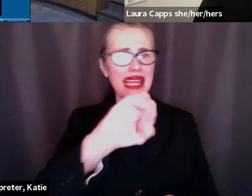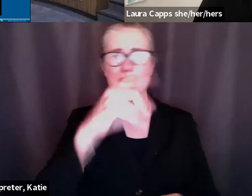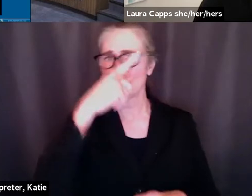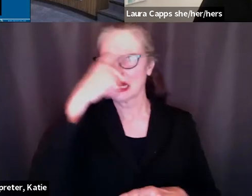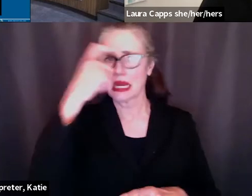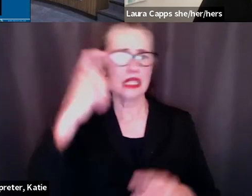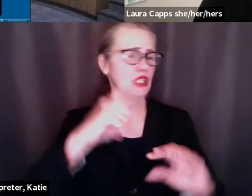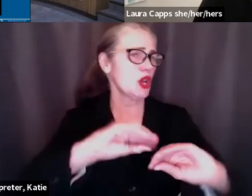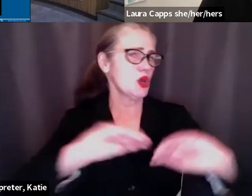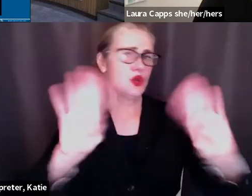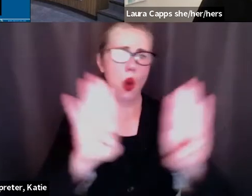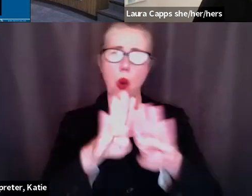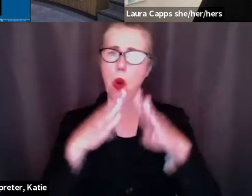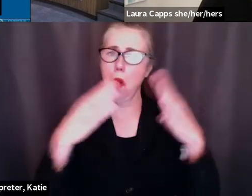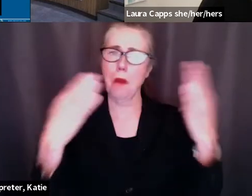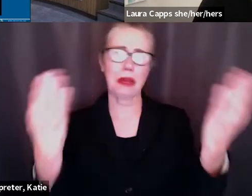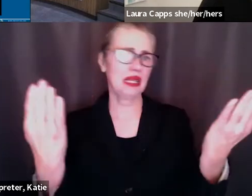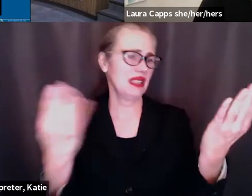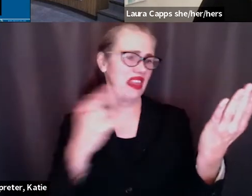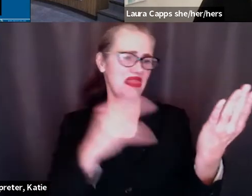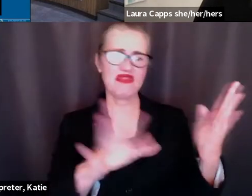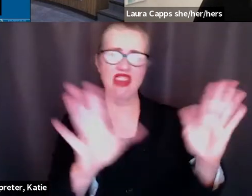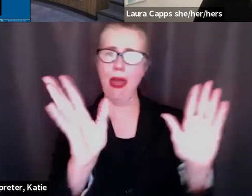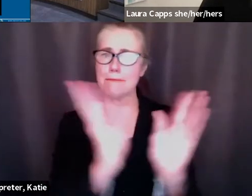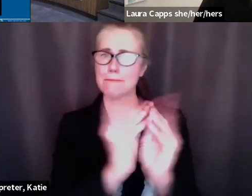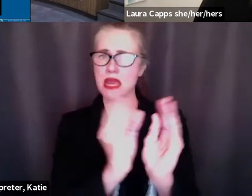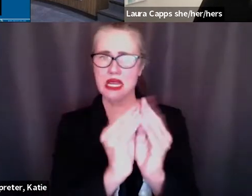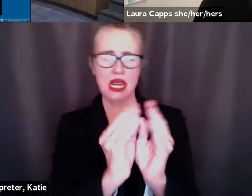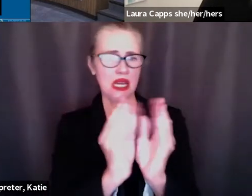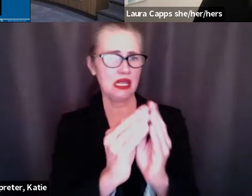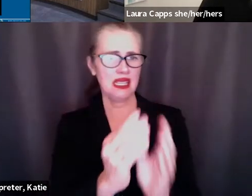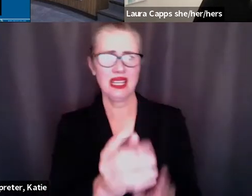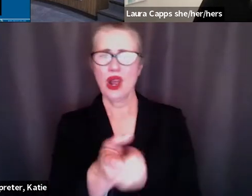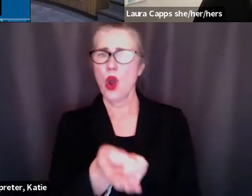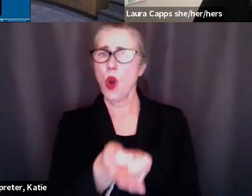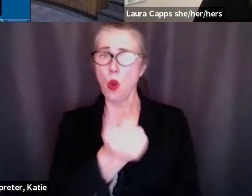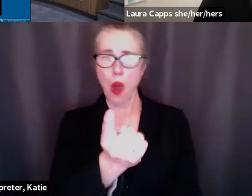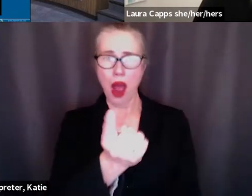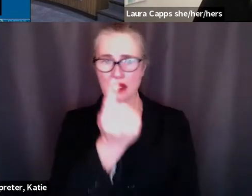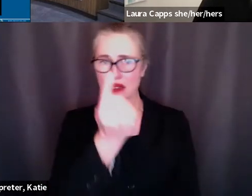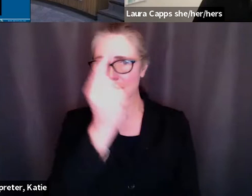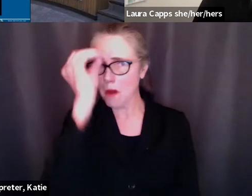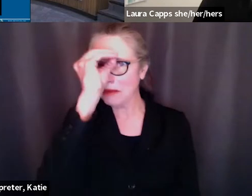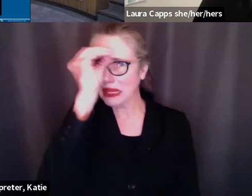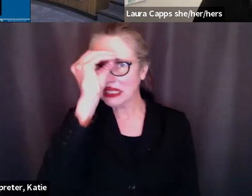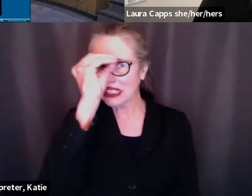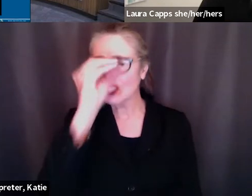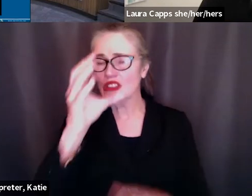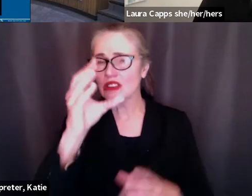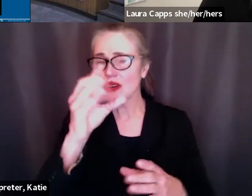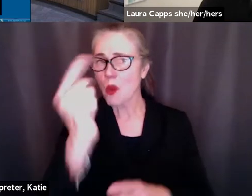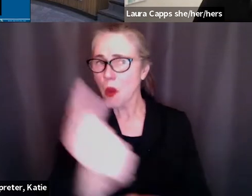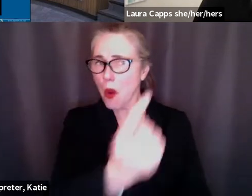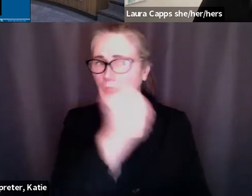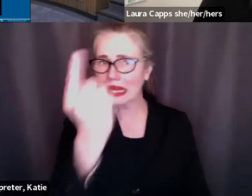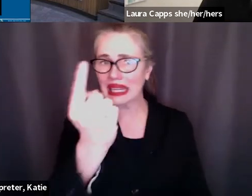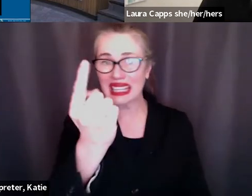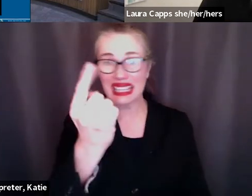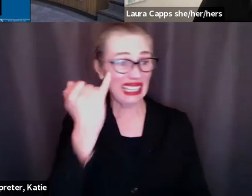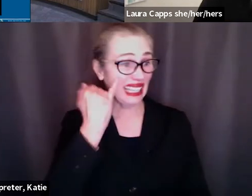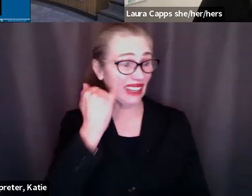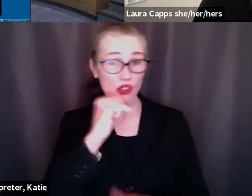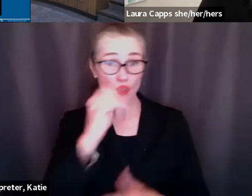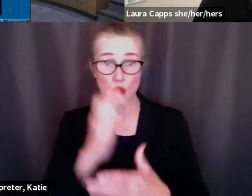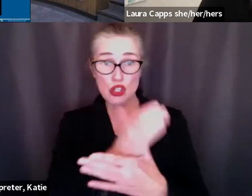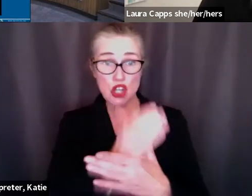thought in that meeting it was only one point of view allowed and when that point of view was not held i